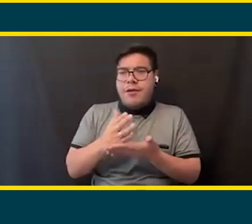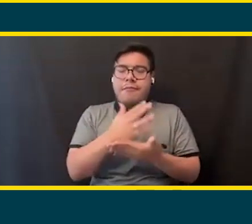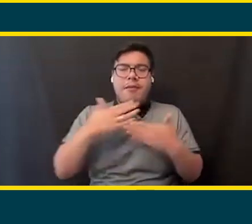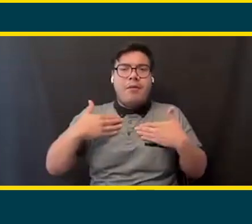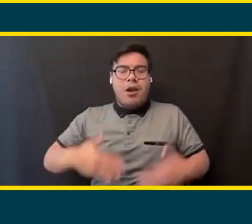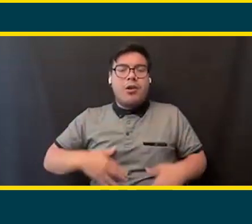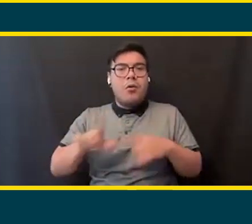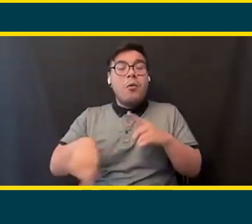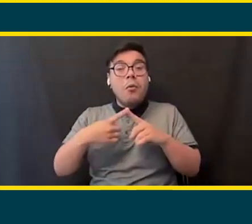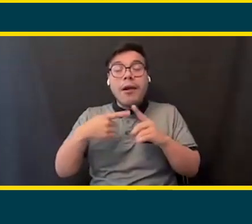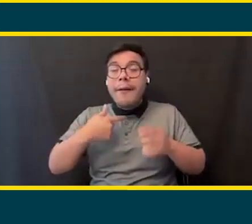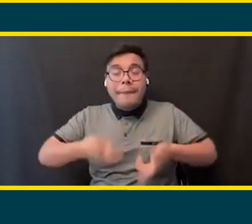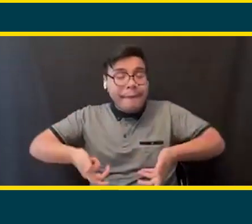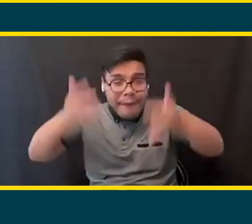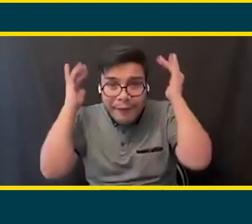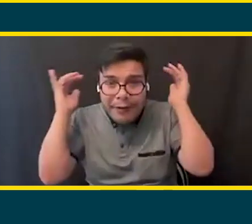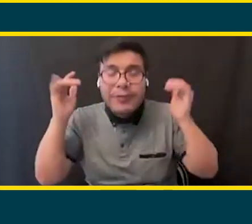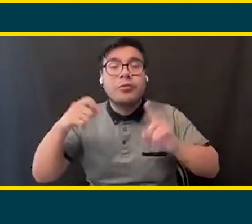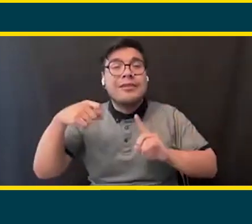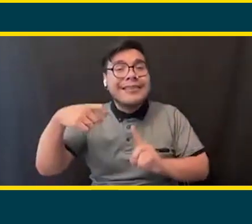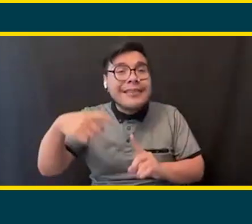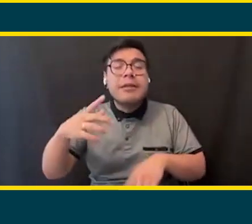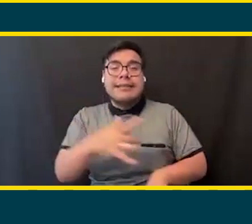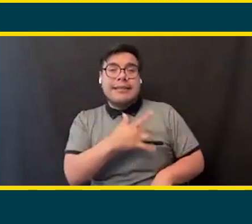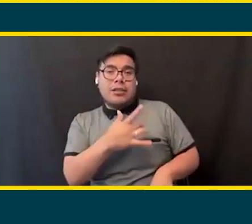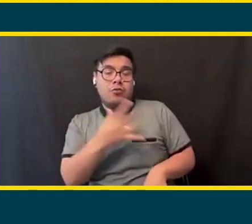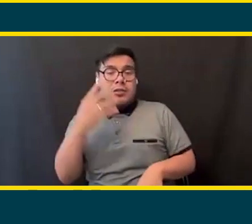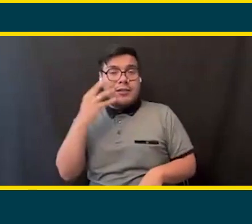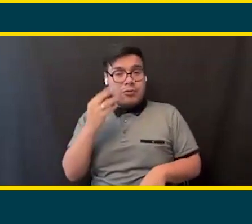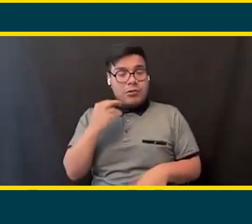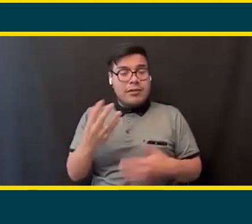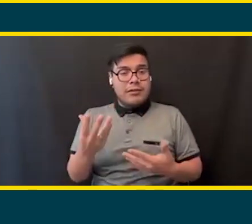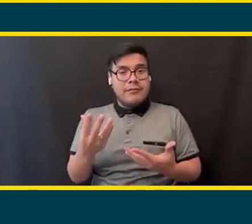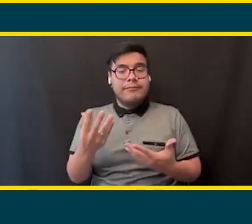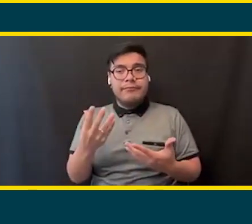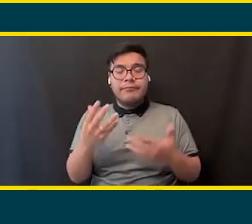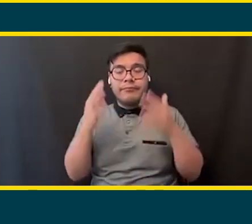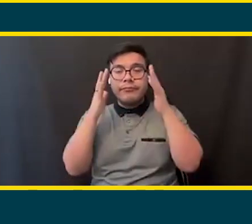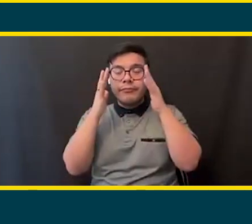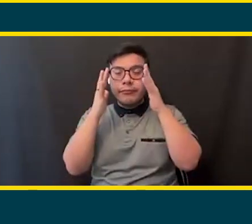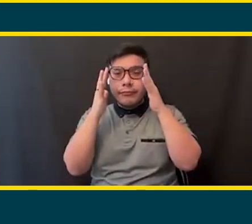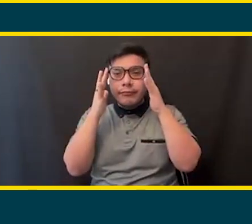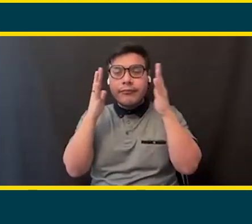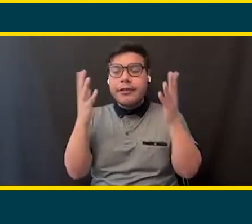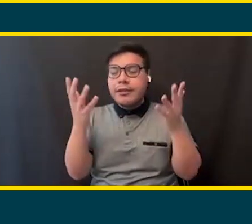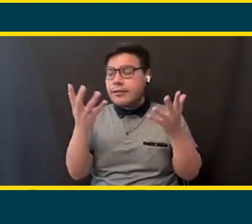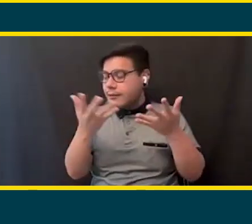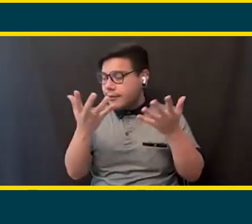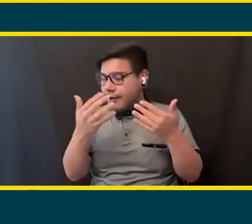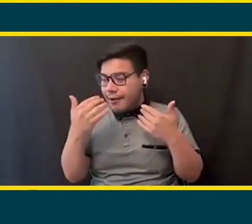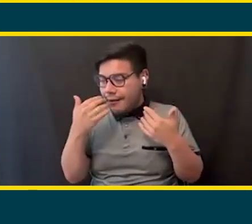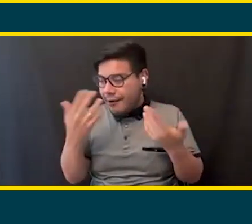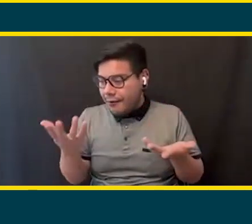be able to stim and have sensory experiences. Like, it's like what I think, I don't know, do like